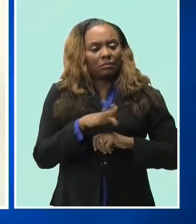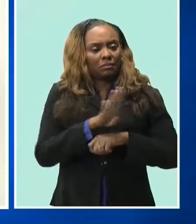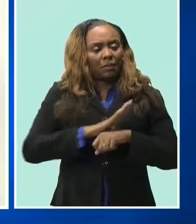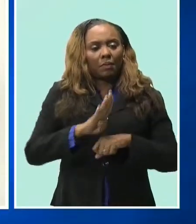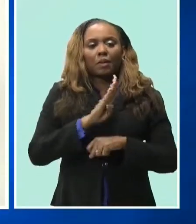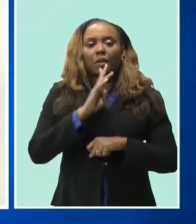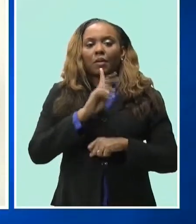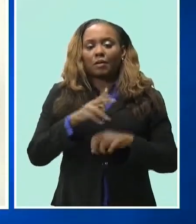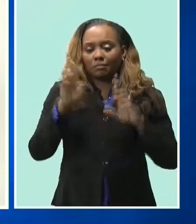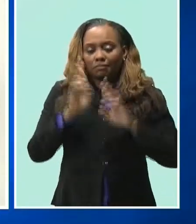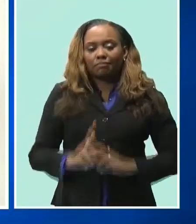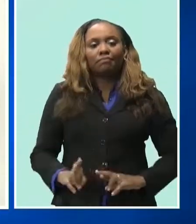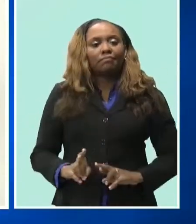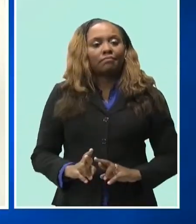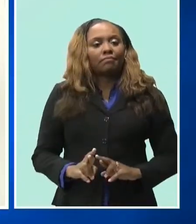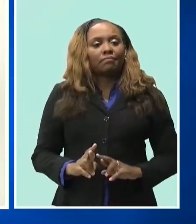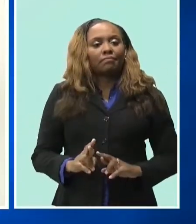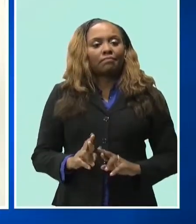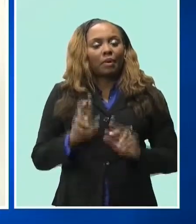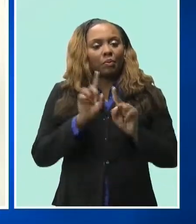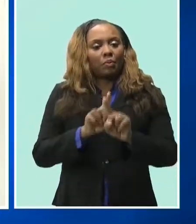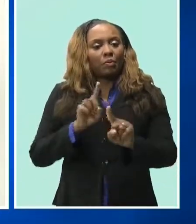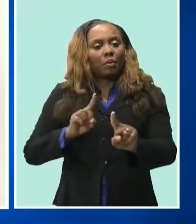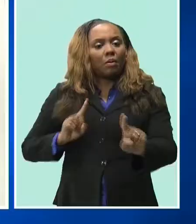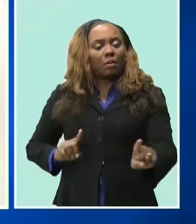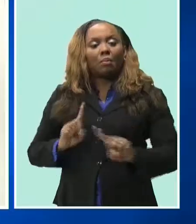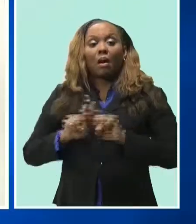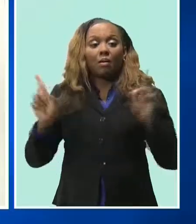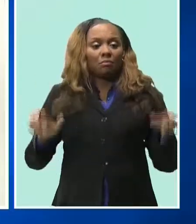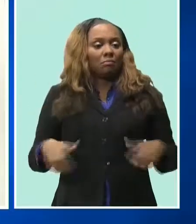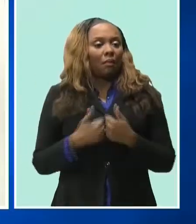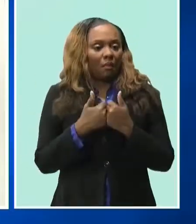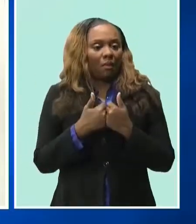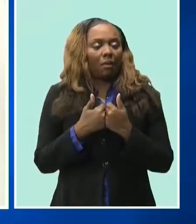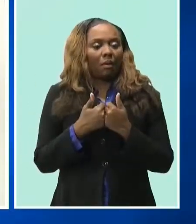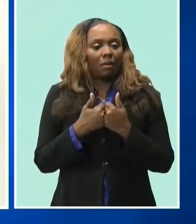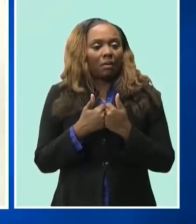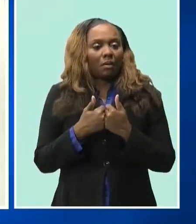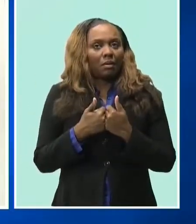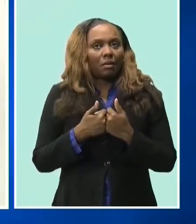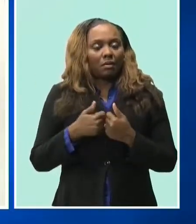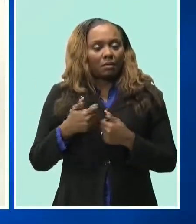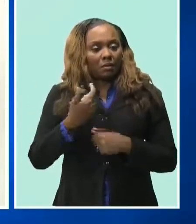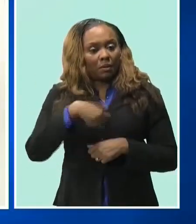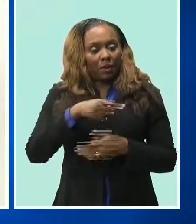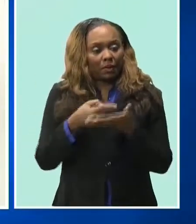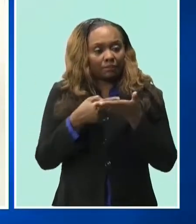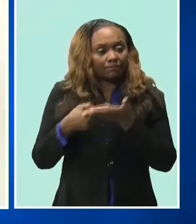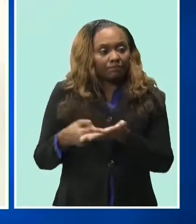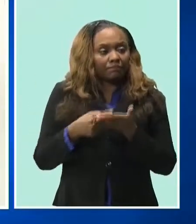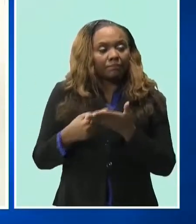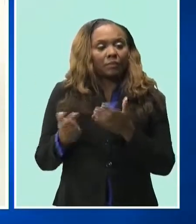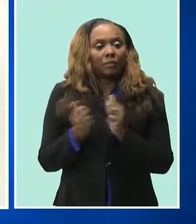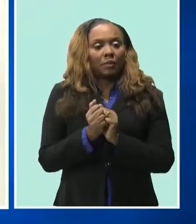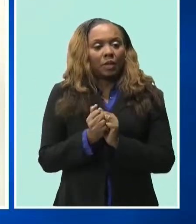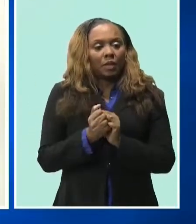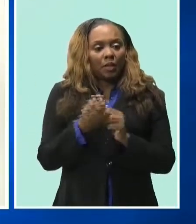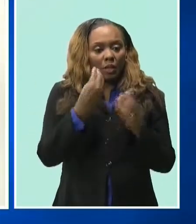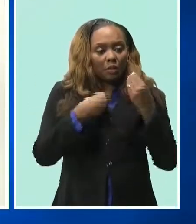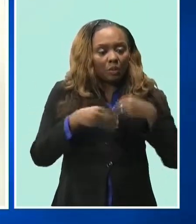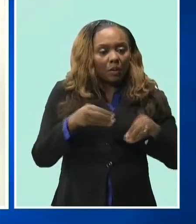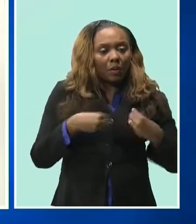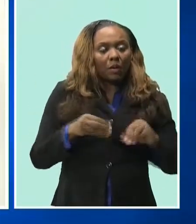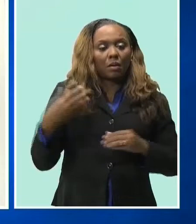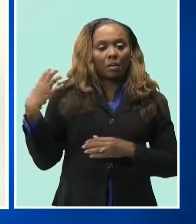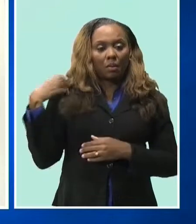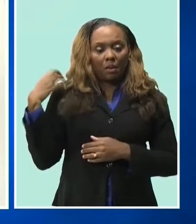physical distancing guidelines, but we do have some challenges. And in discussions with the retailers at a number of the supermarkets across the